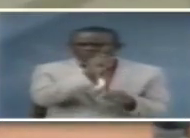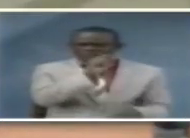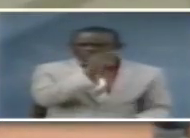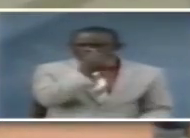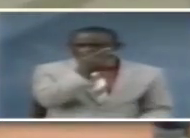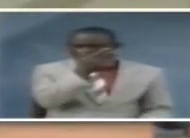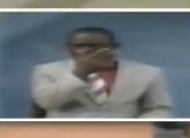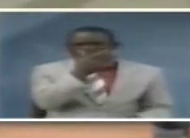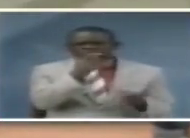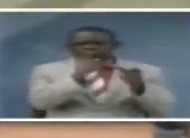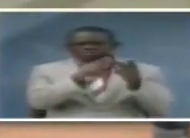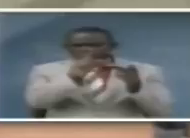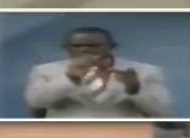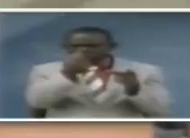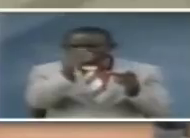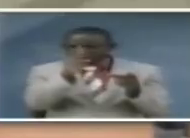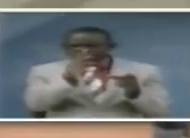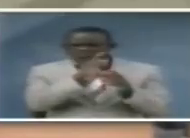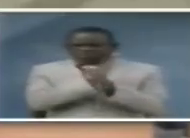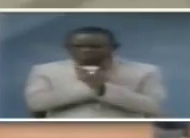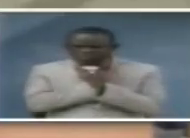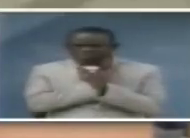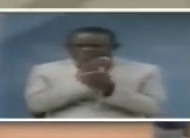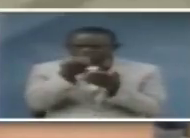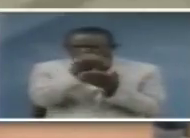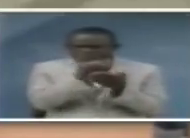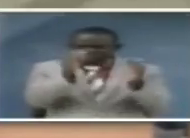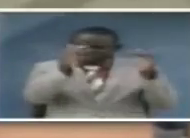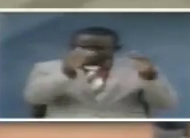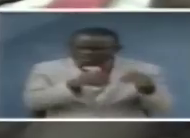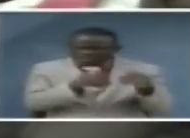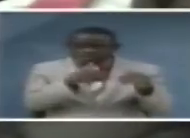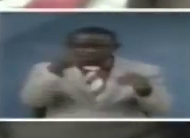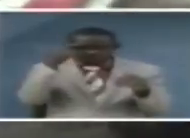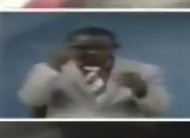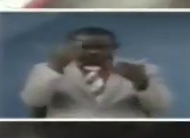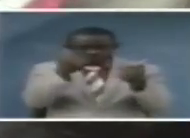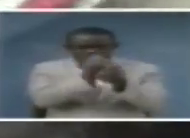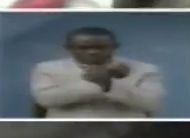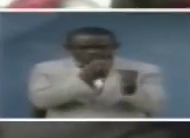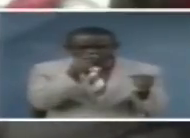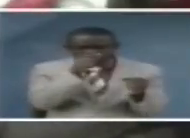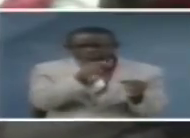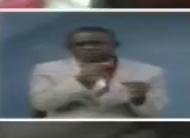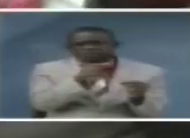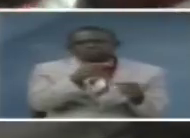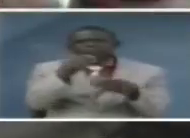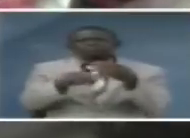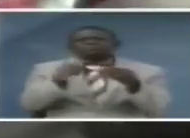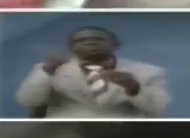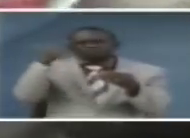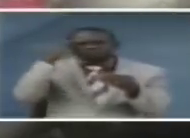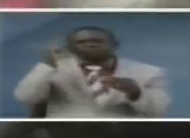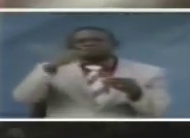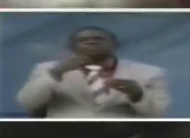nation in the second half of 2015 and most of 2016 had to be confronted with